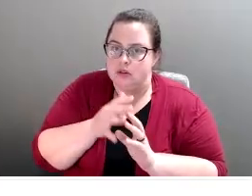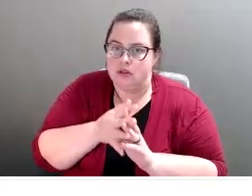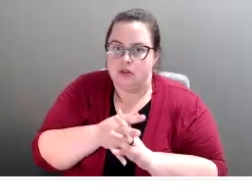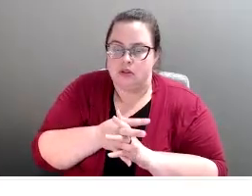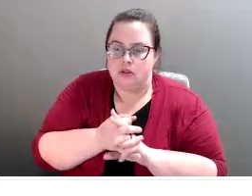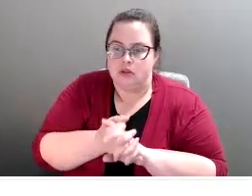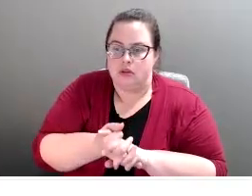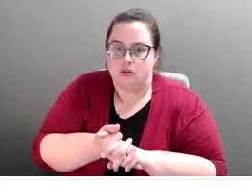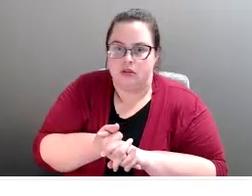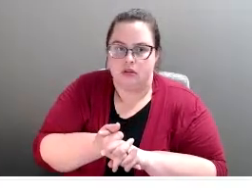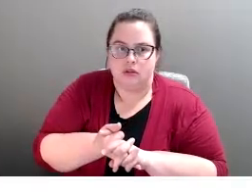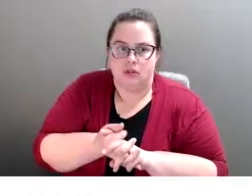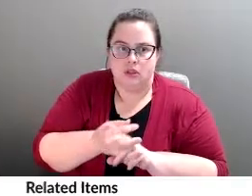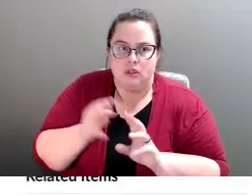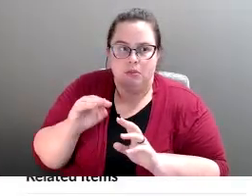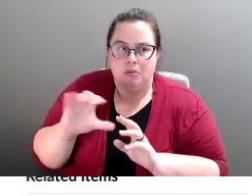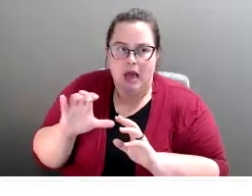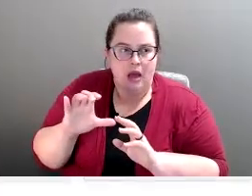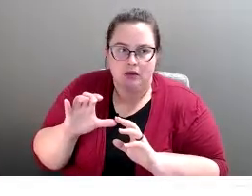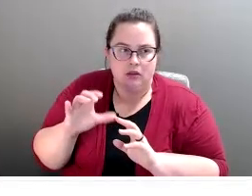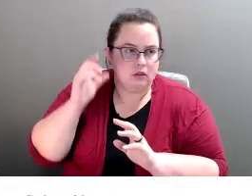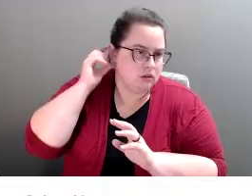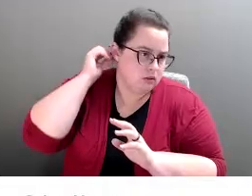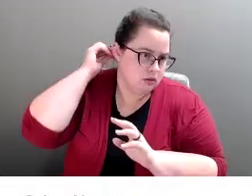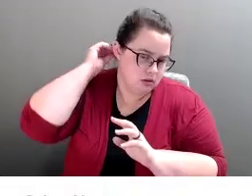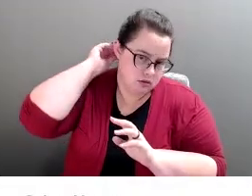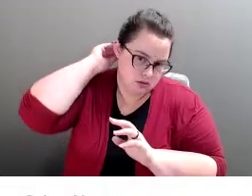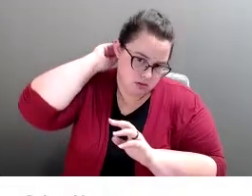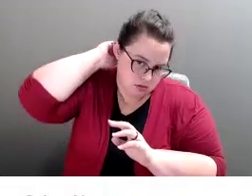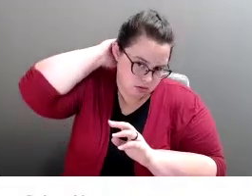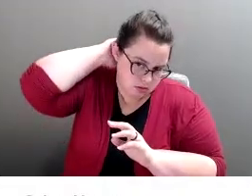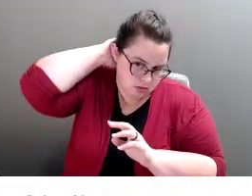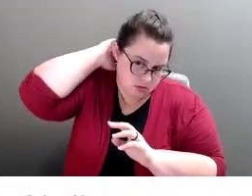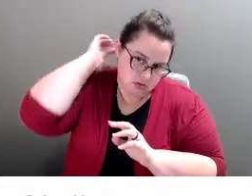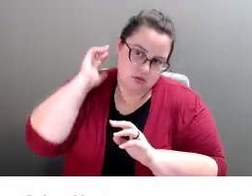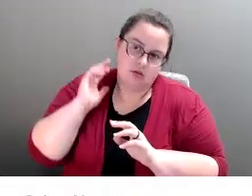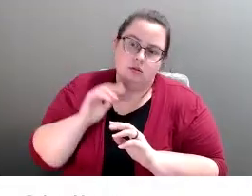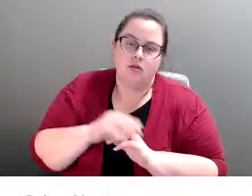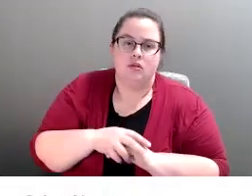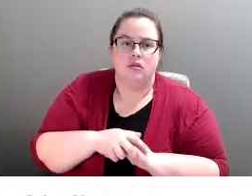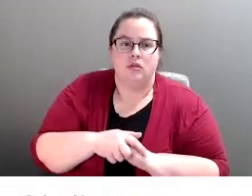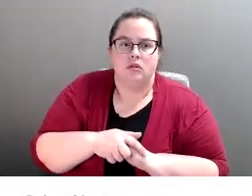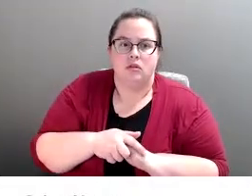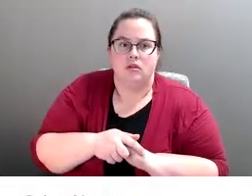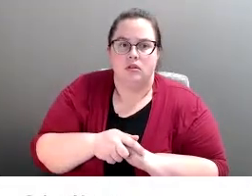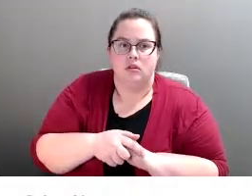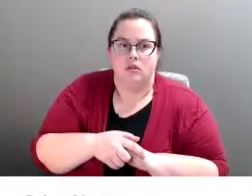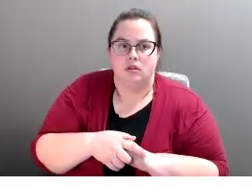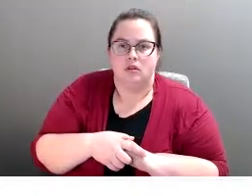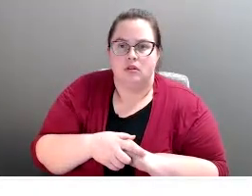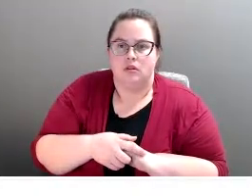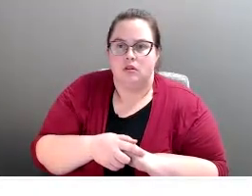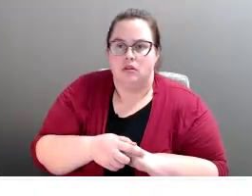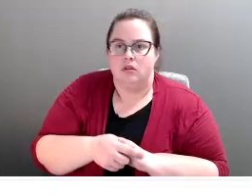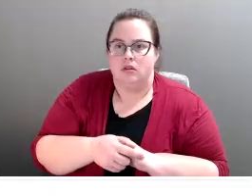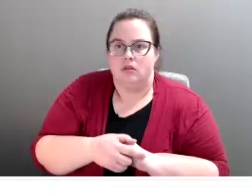does Something's funny, yeah. yeah, I'm always all over the place with Mac. So Rick's given you some just simple context.